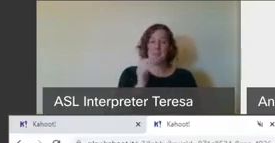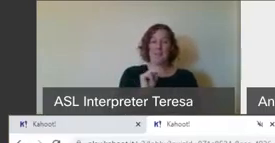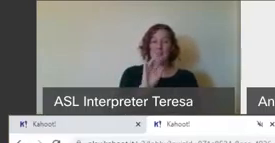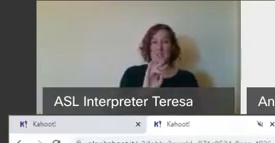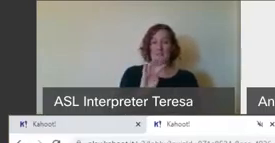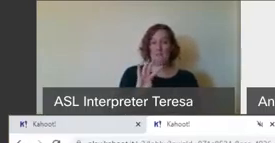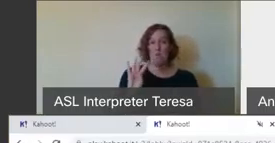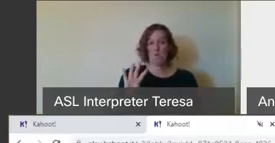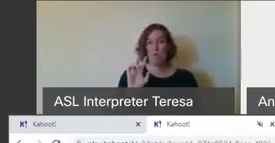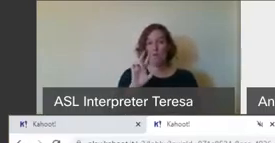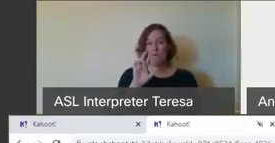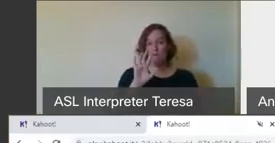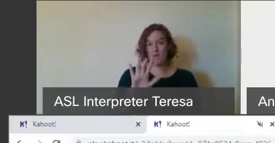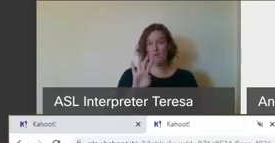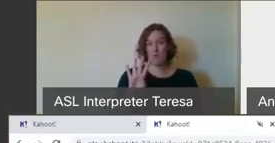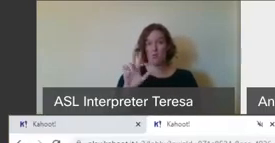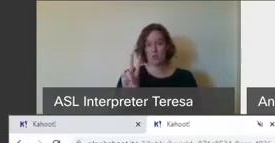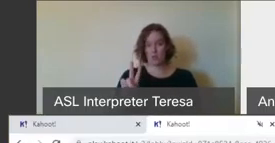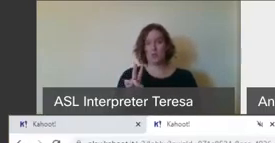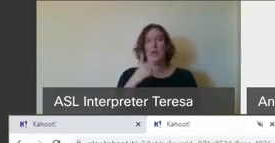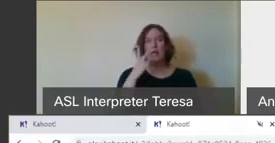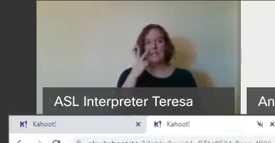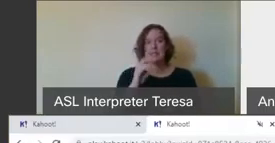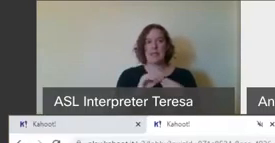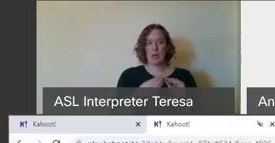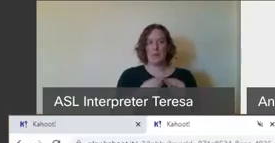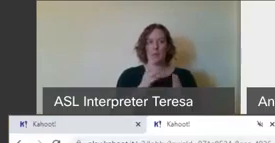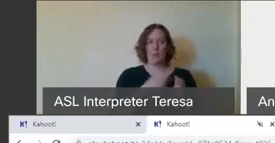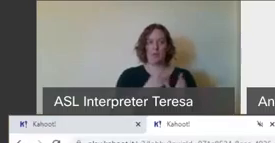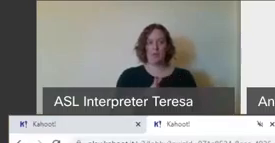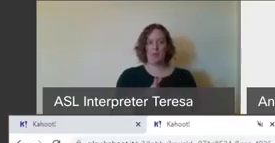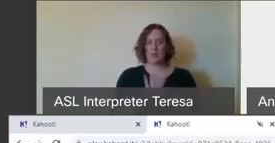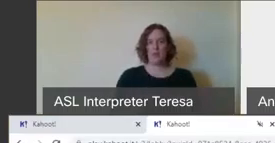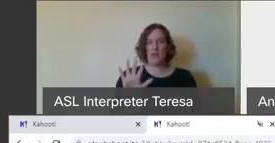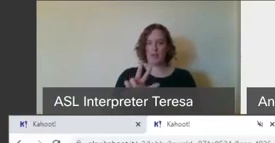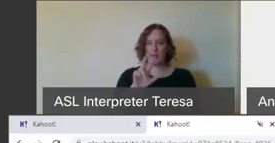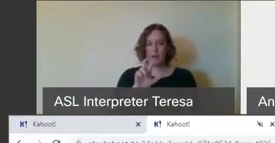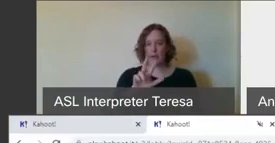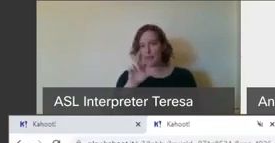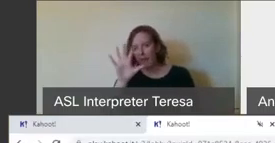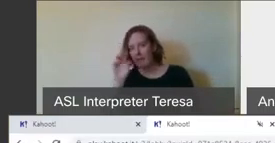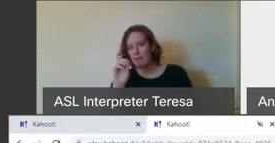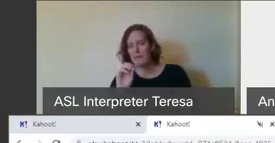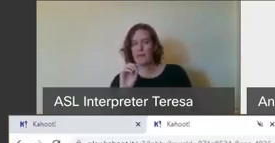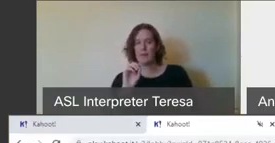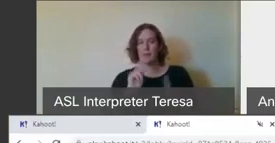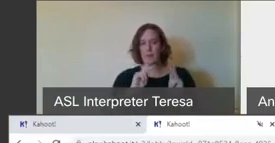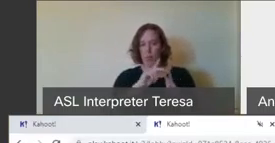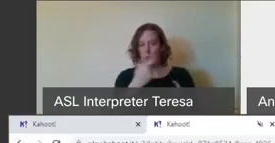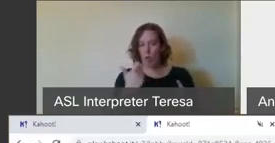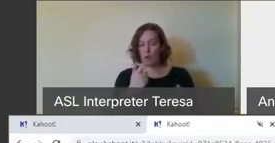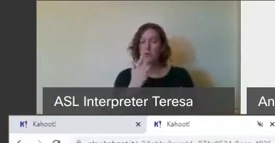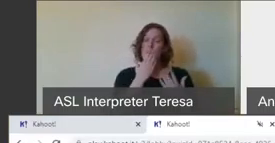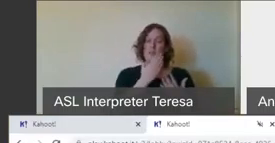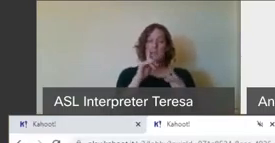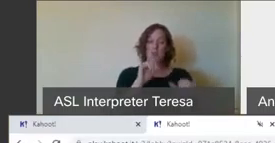744-5432. I see the number of participants has stayed around that 300-350 mark. So thank you all for staying plugged in and tuned